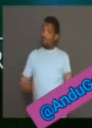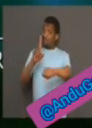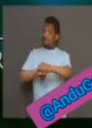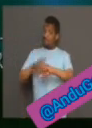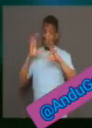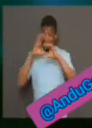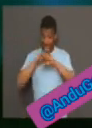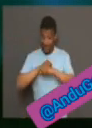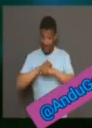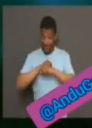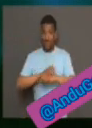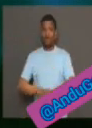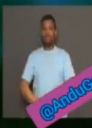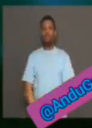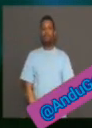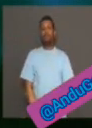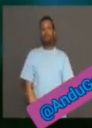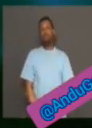Time's up!